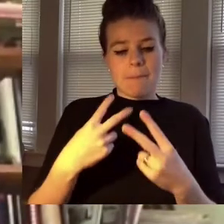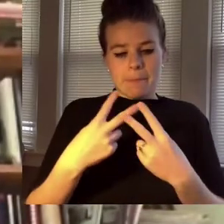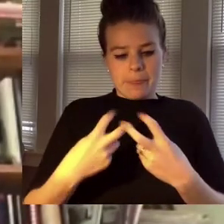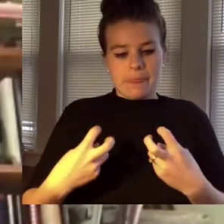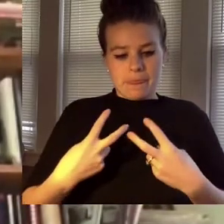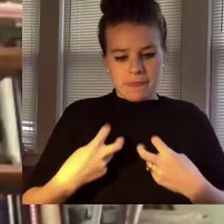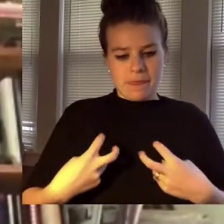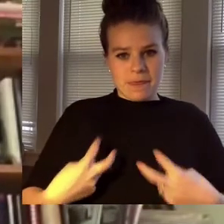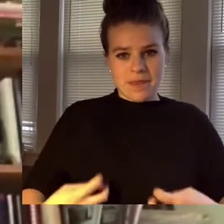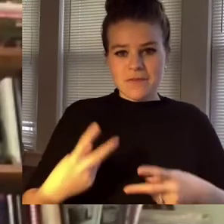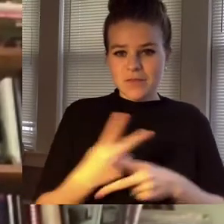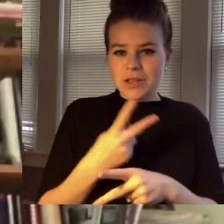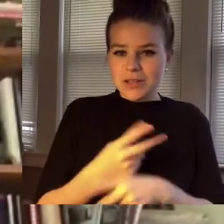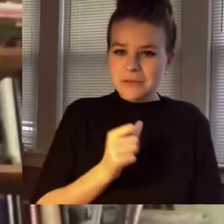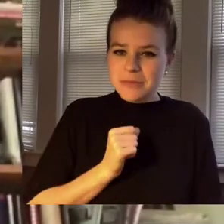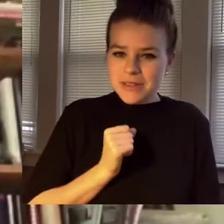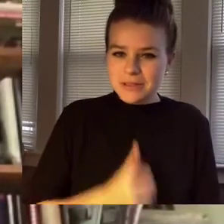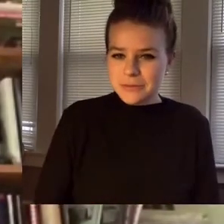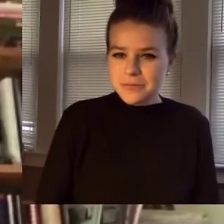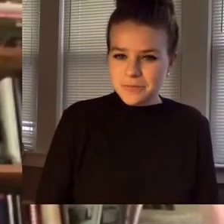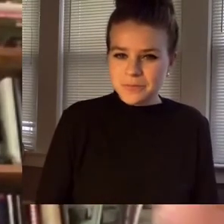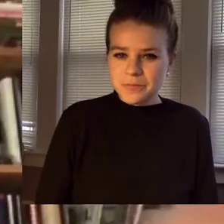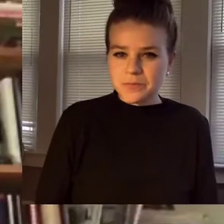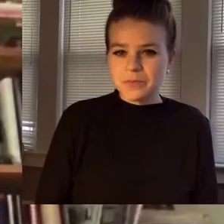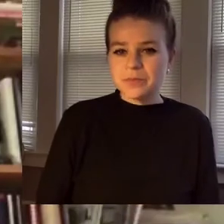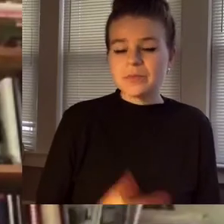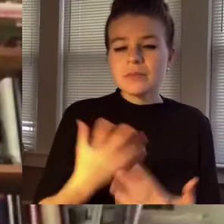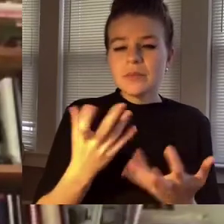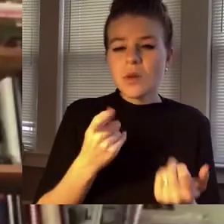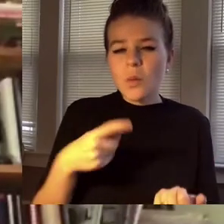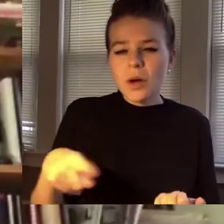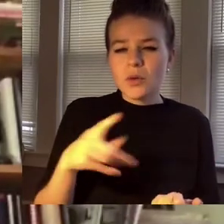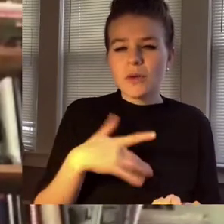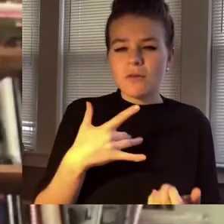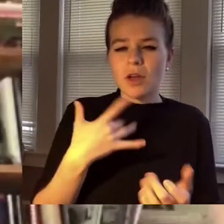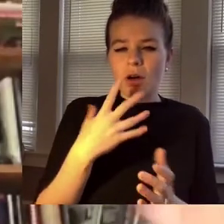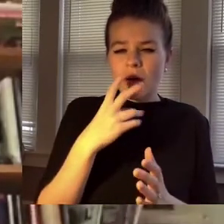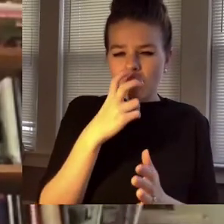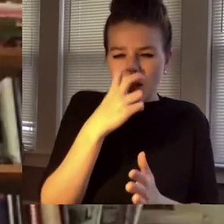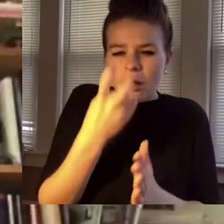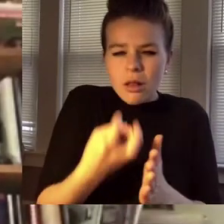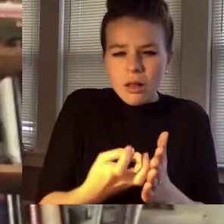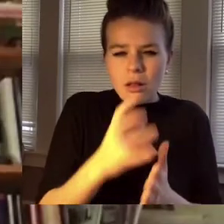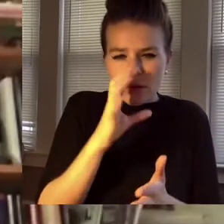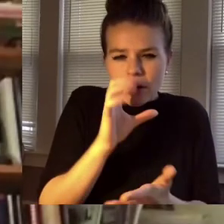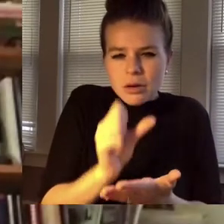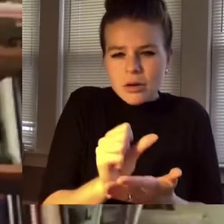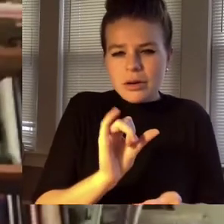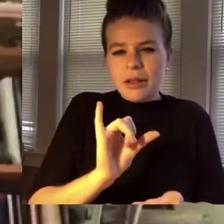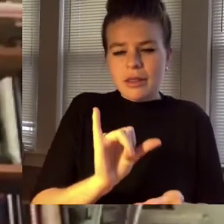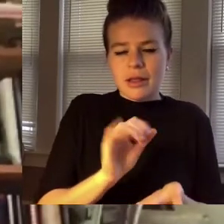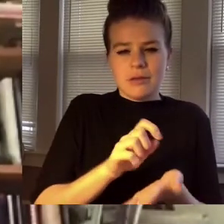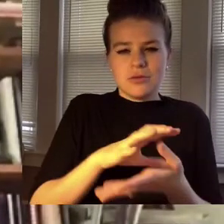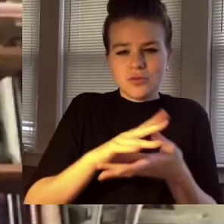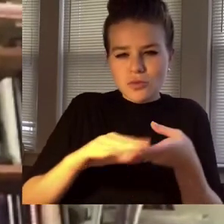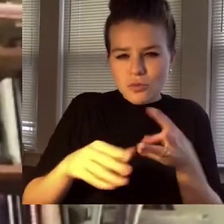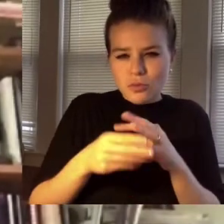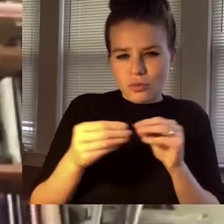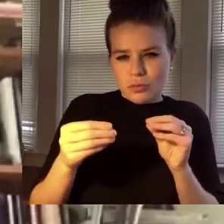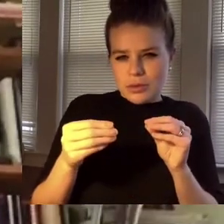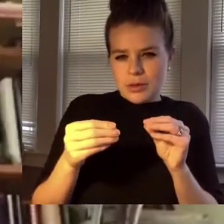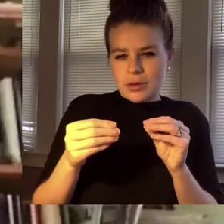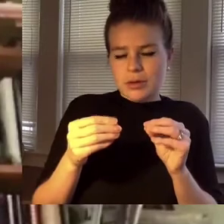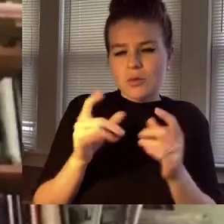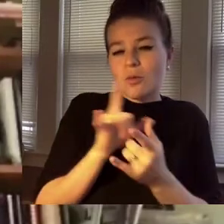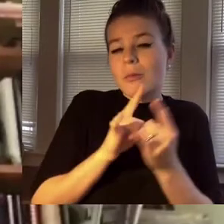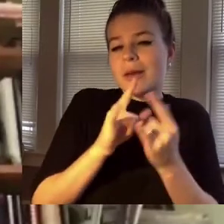self of place. I want you to be drawn into this little narrative, this seductive, romantic idea. It's